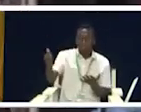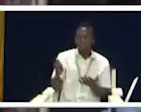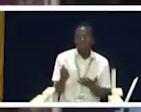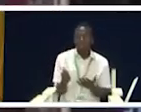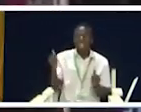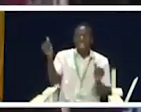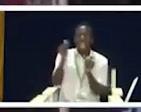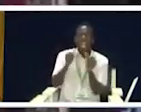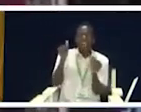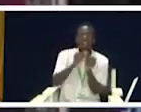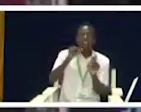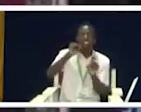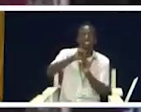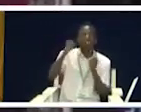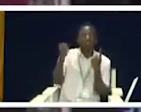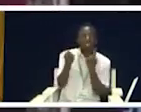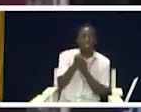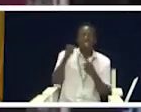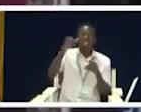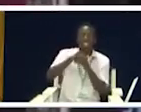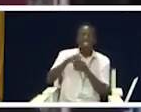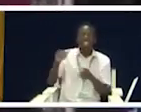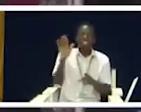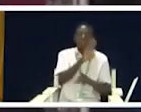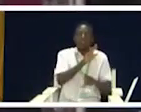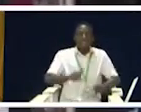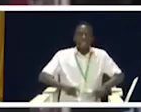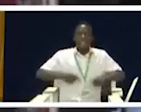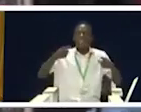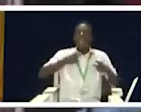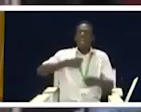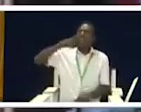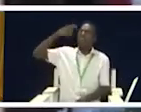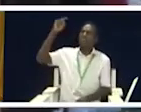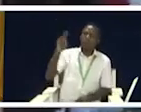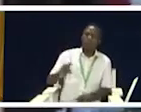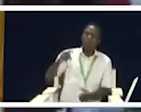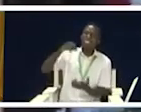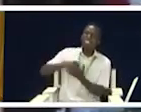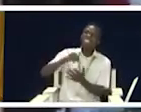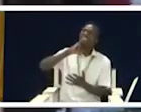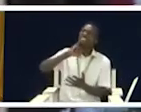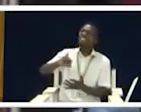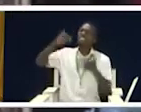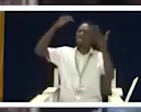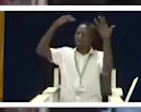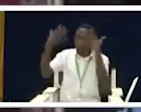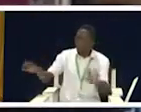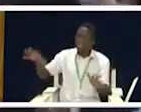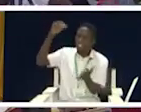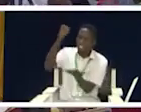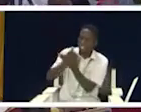Every situation in your life, I command, it is finished.